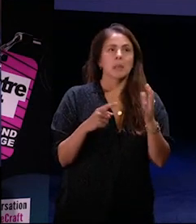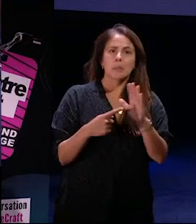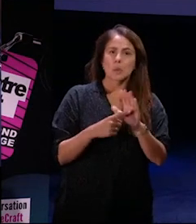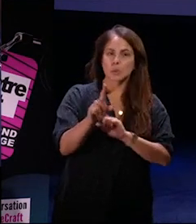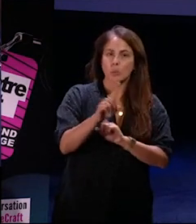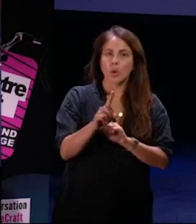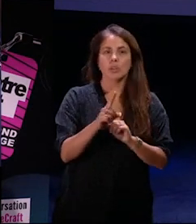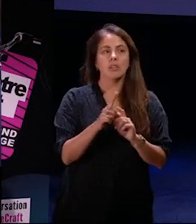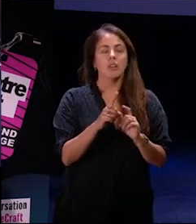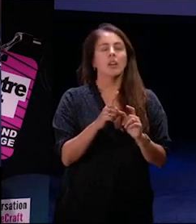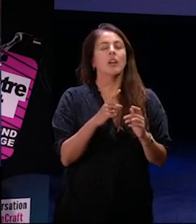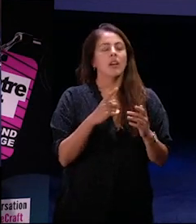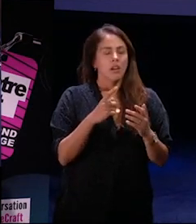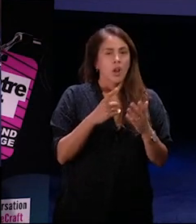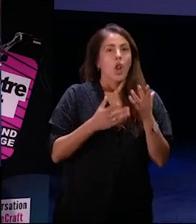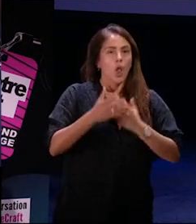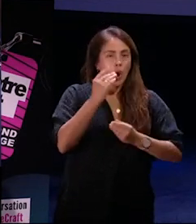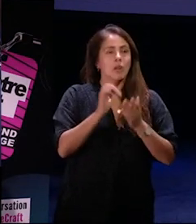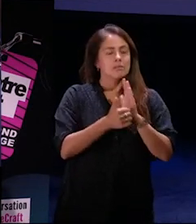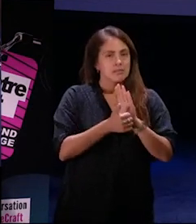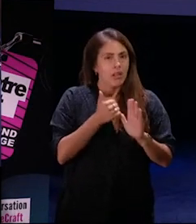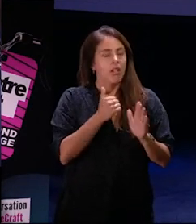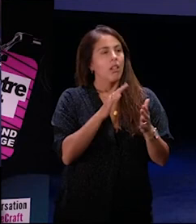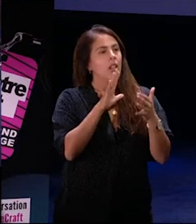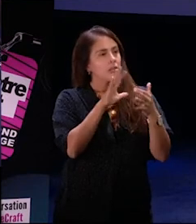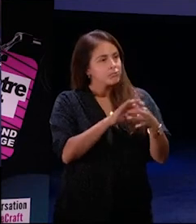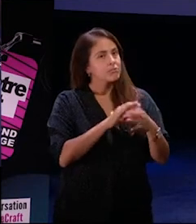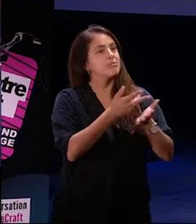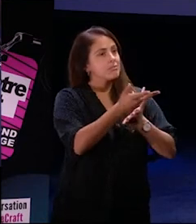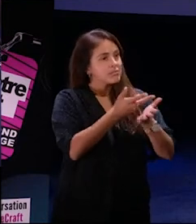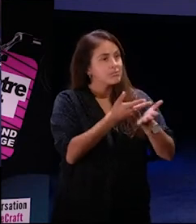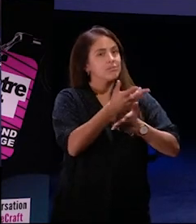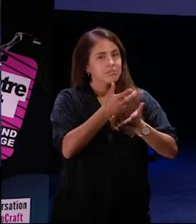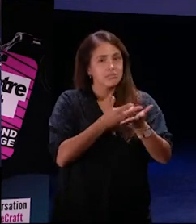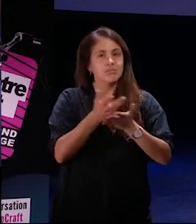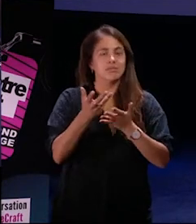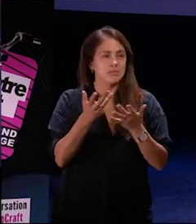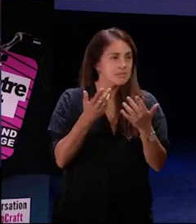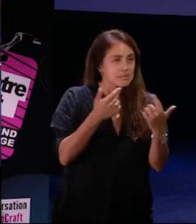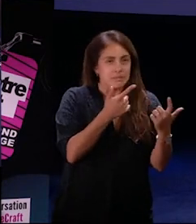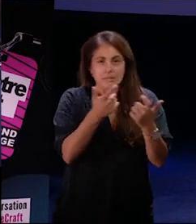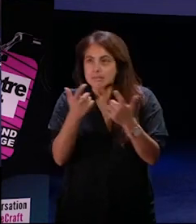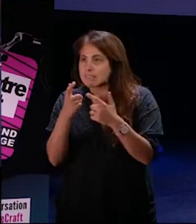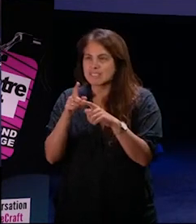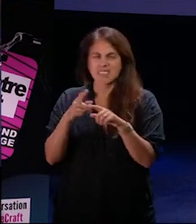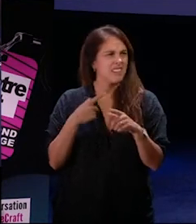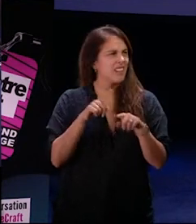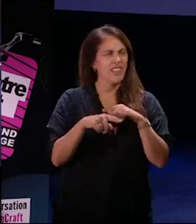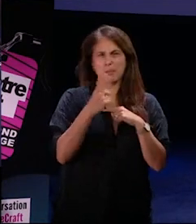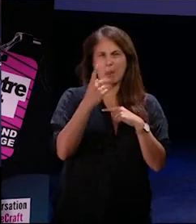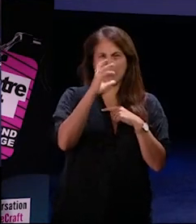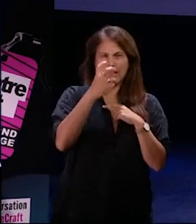you start to get the hang of it, of finding those people and sort of truffle sniffing. I'm thinking about pigs. Truffle